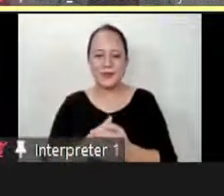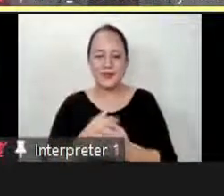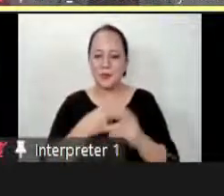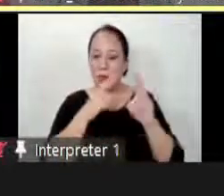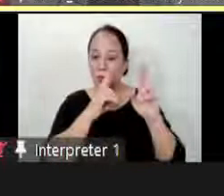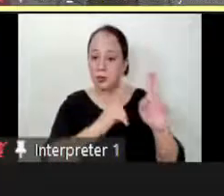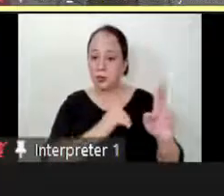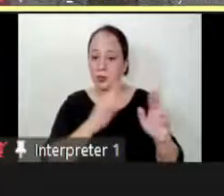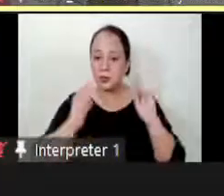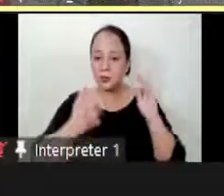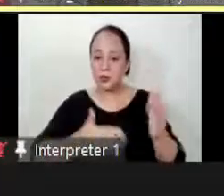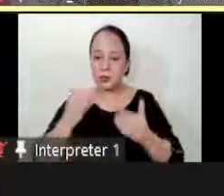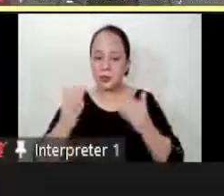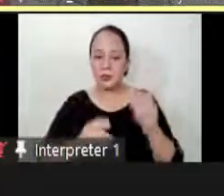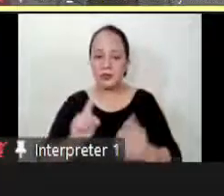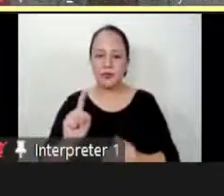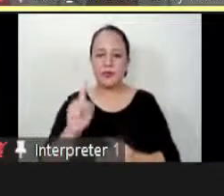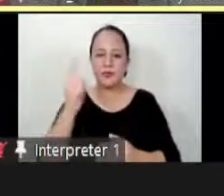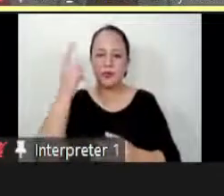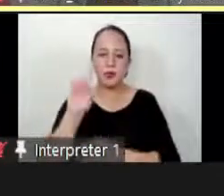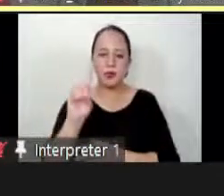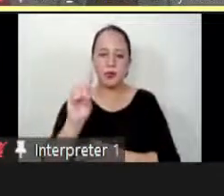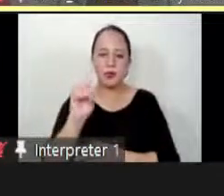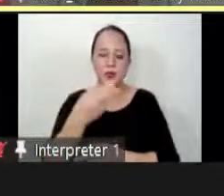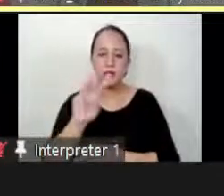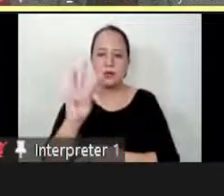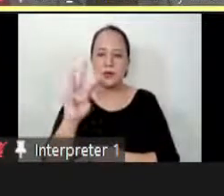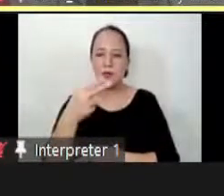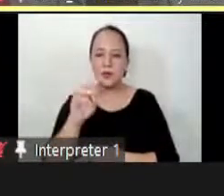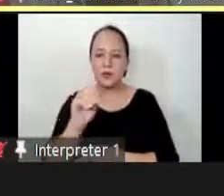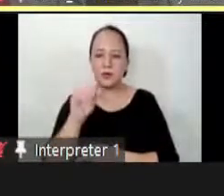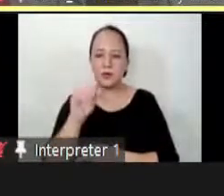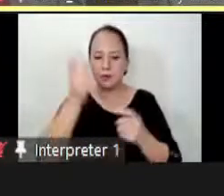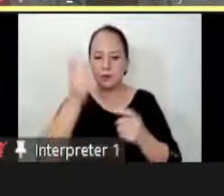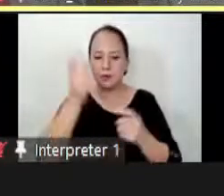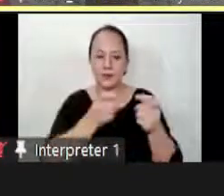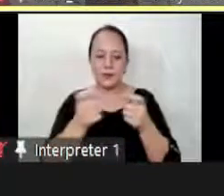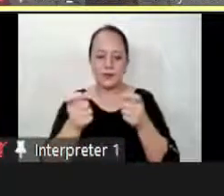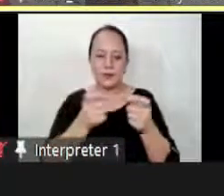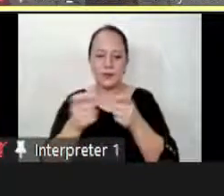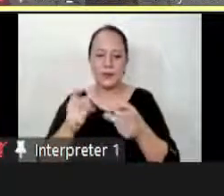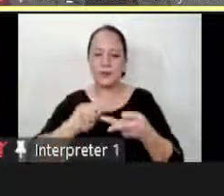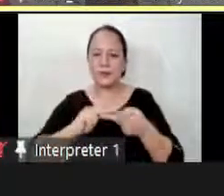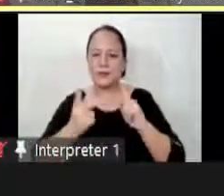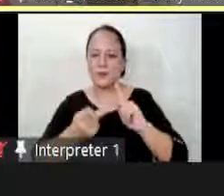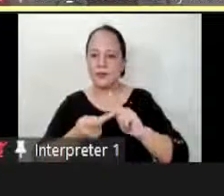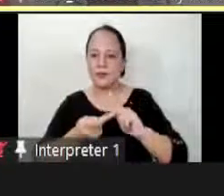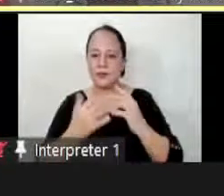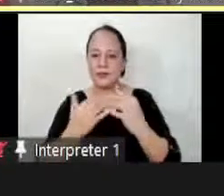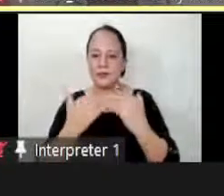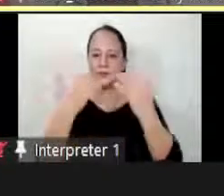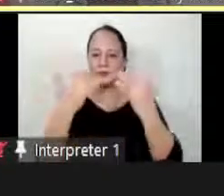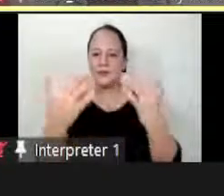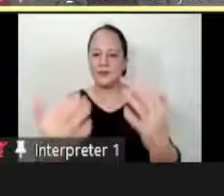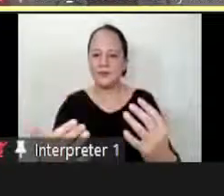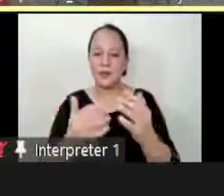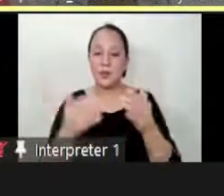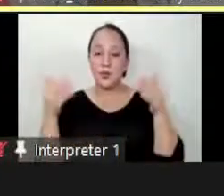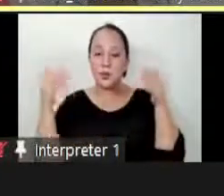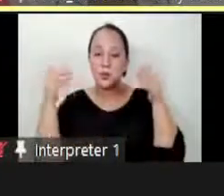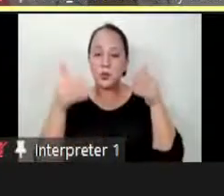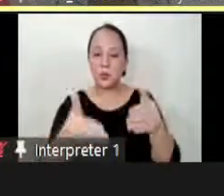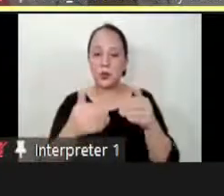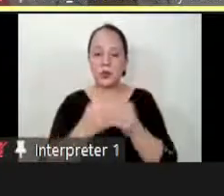to welcome you to the very first DOH-WHO Cancer Control Stakeholders Summit with special focus